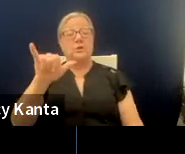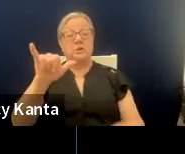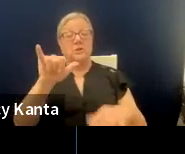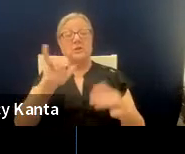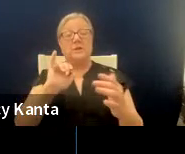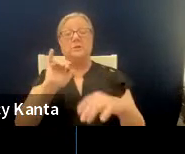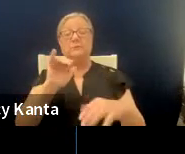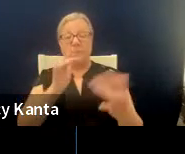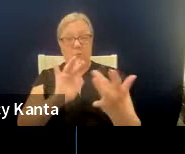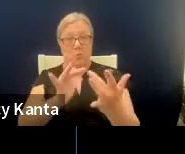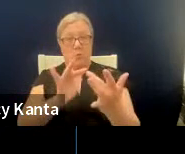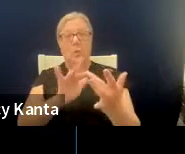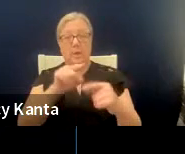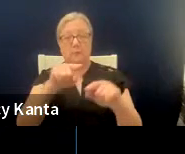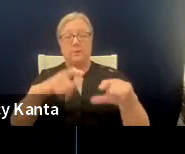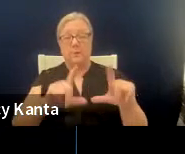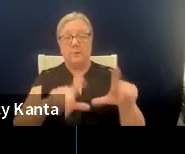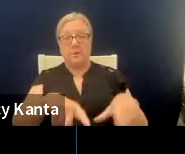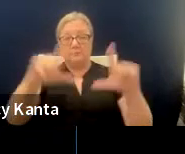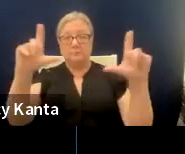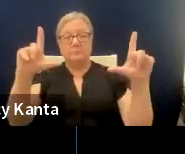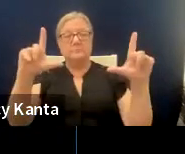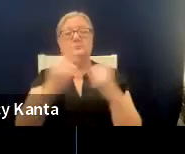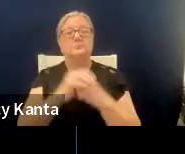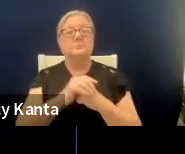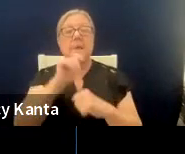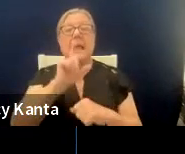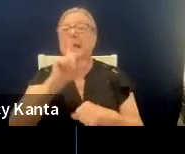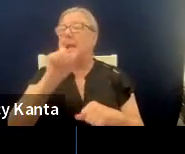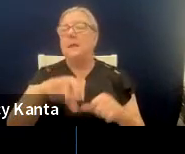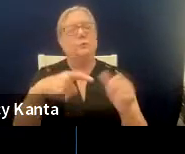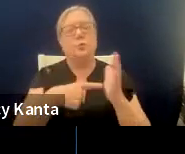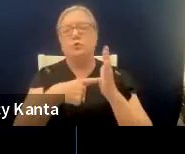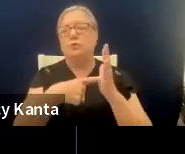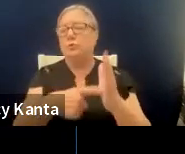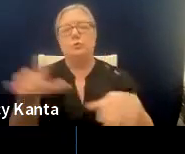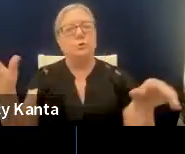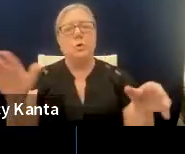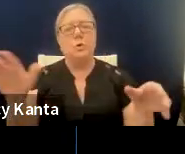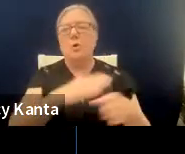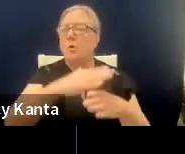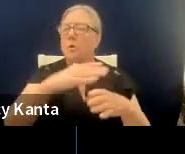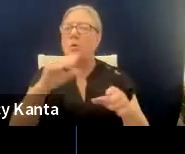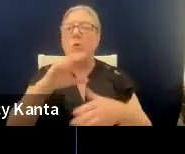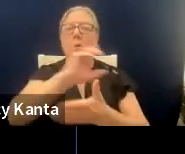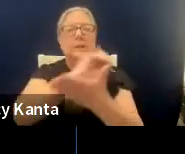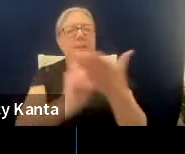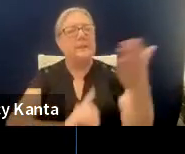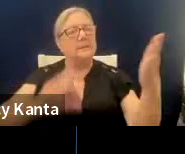aren't intended to be to convey complete designs. Really, these are thinking about